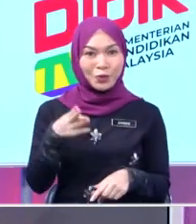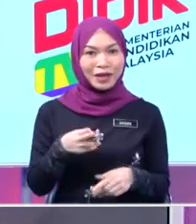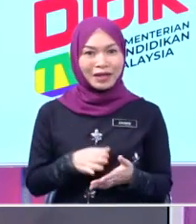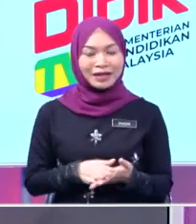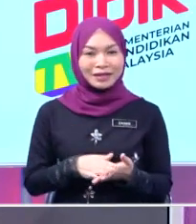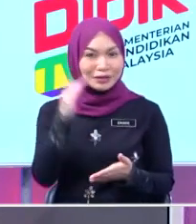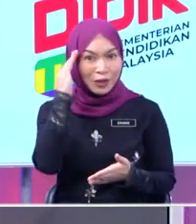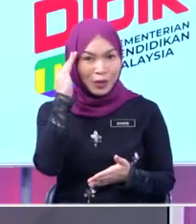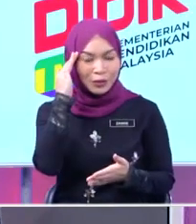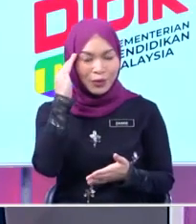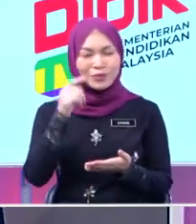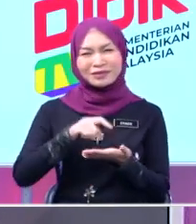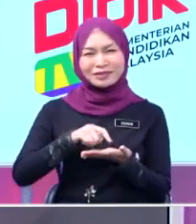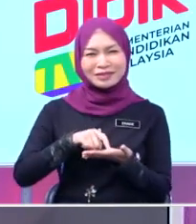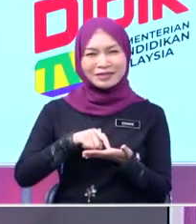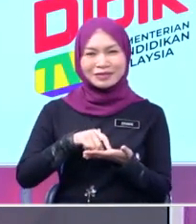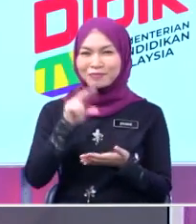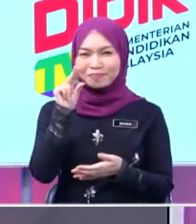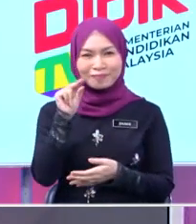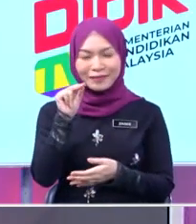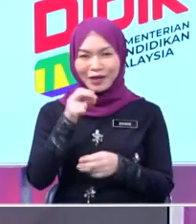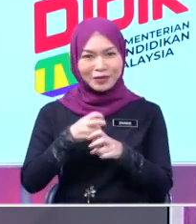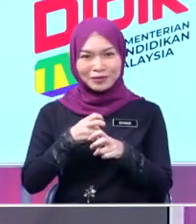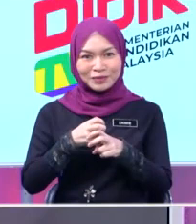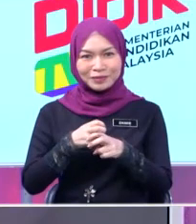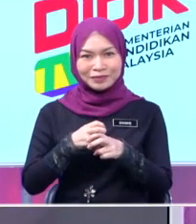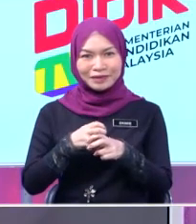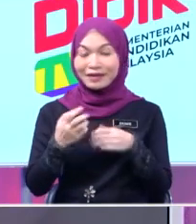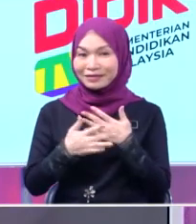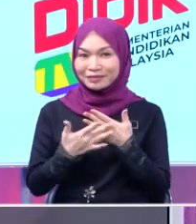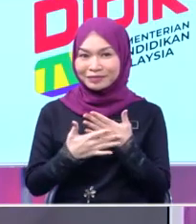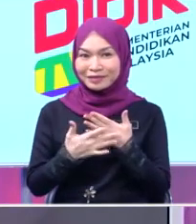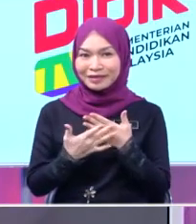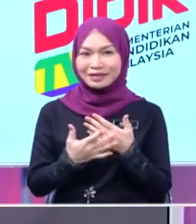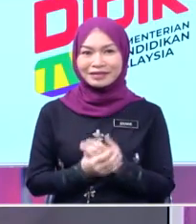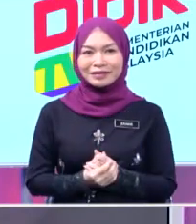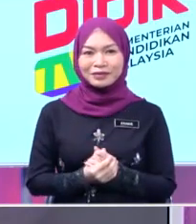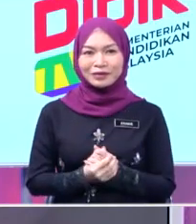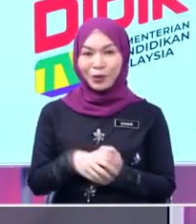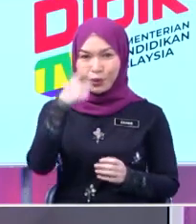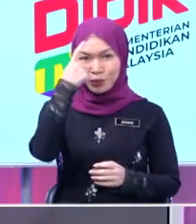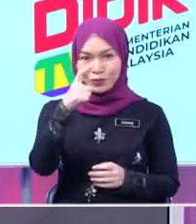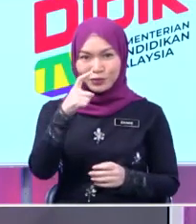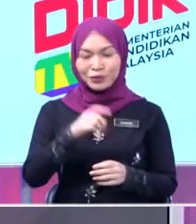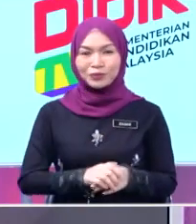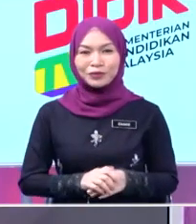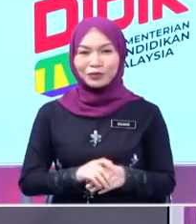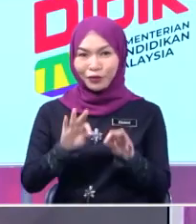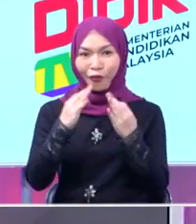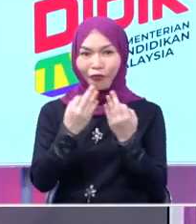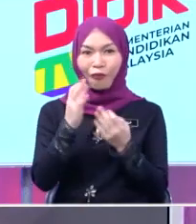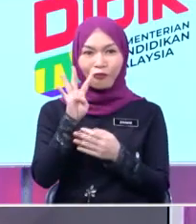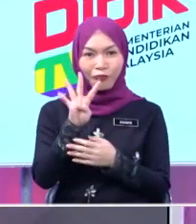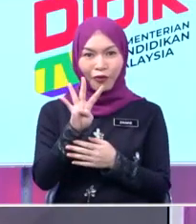a difficult thing to do. And as a reminder for all the Form 4 and Form 5 pupils out there, you will be